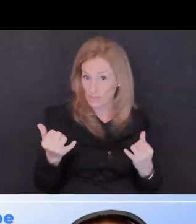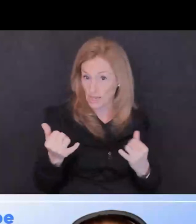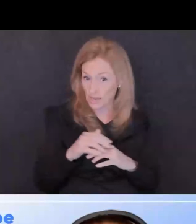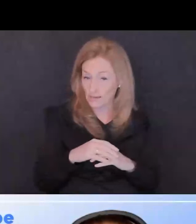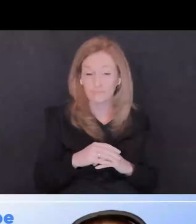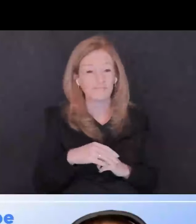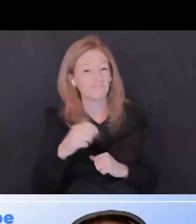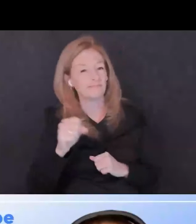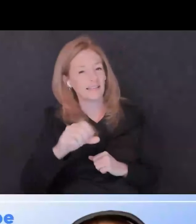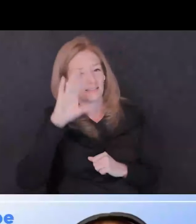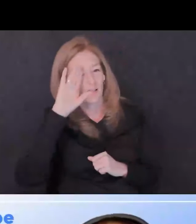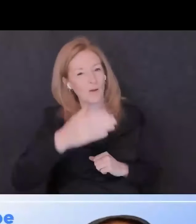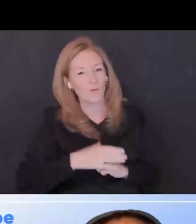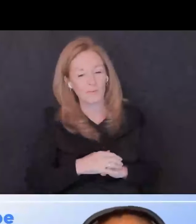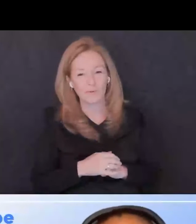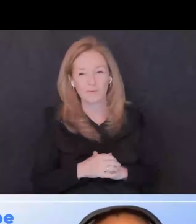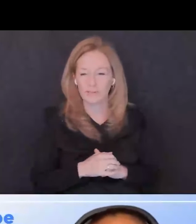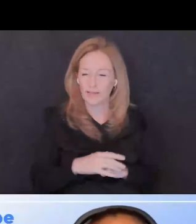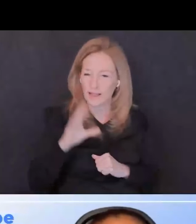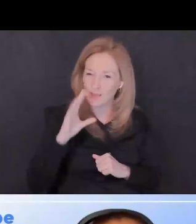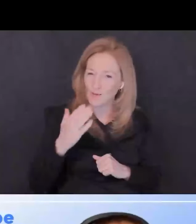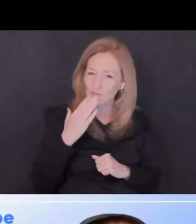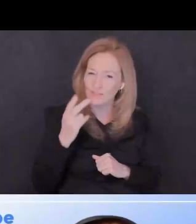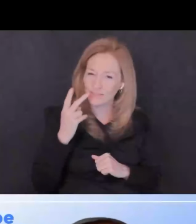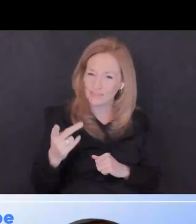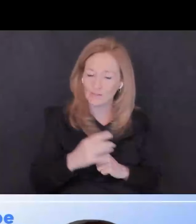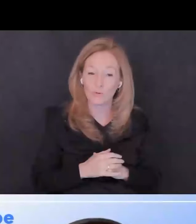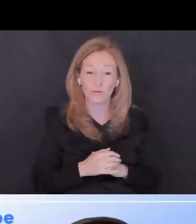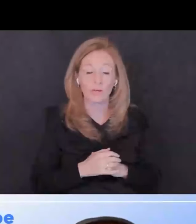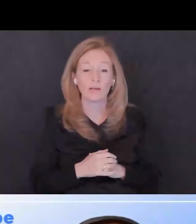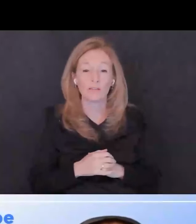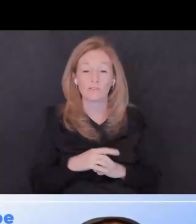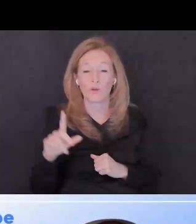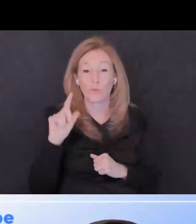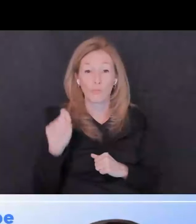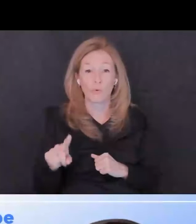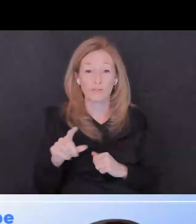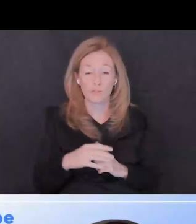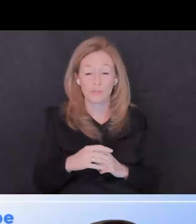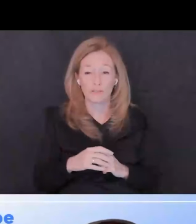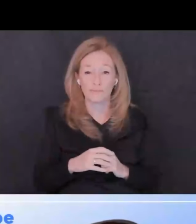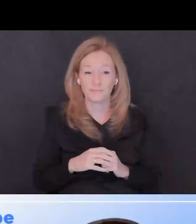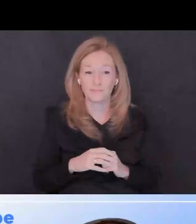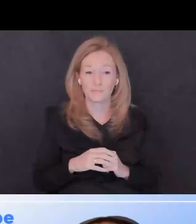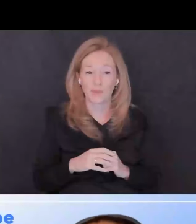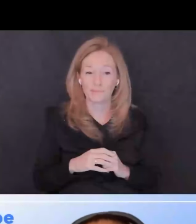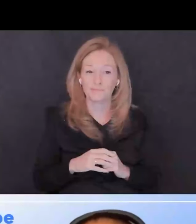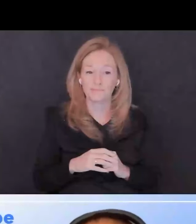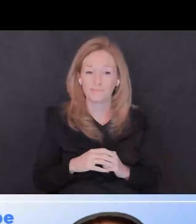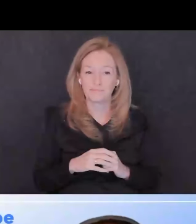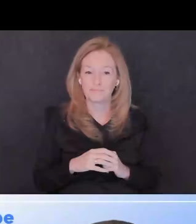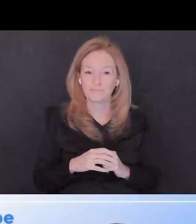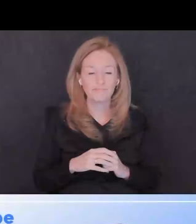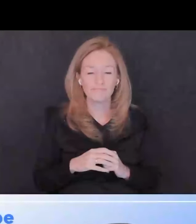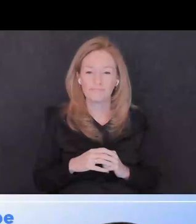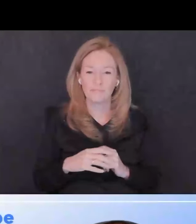Yes. Hi, Laura. Hi, good to see you. So this question, I won't make you reveal